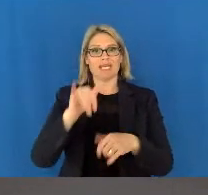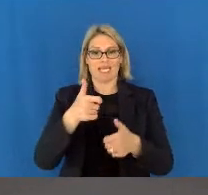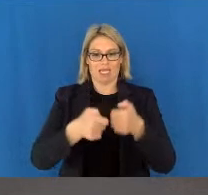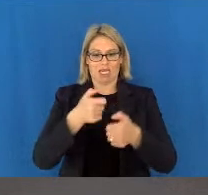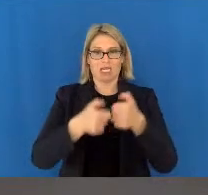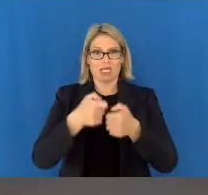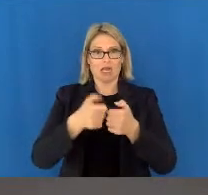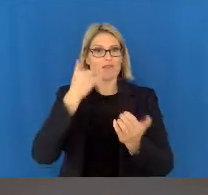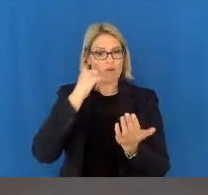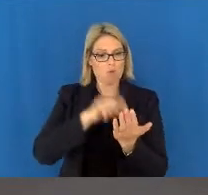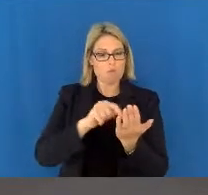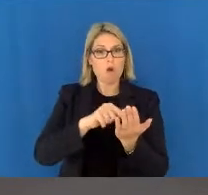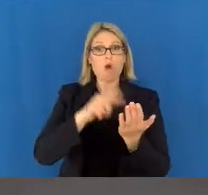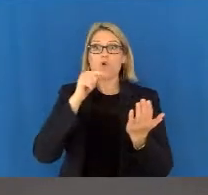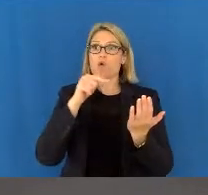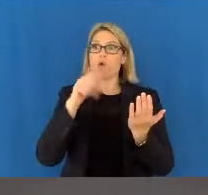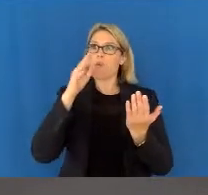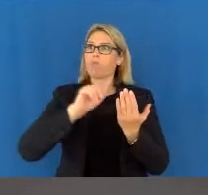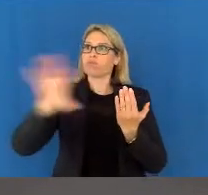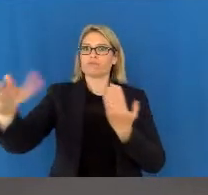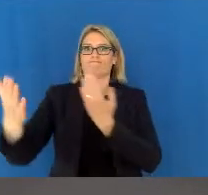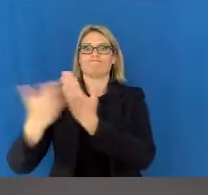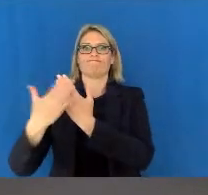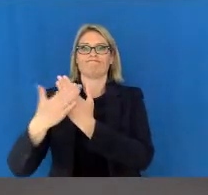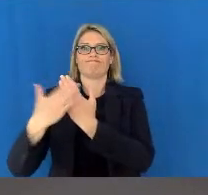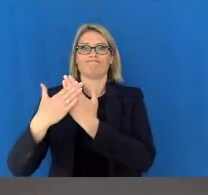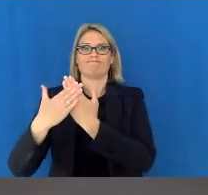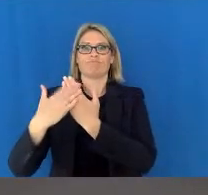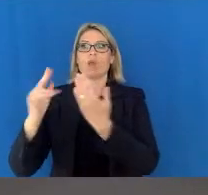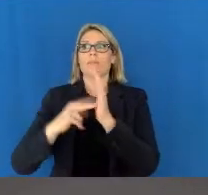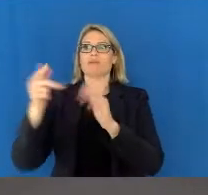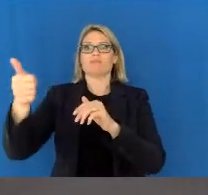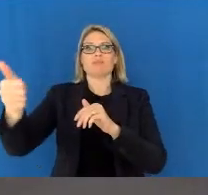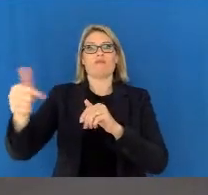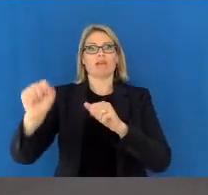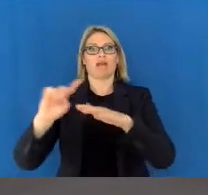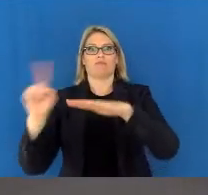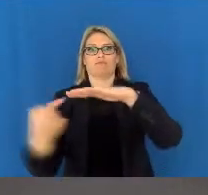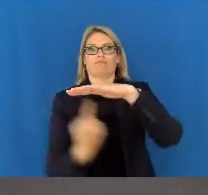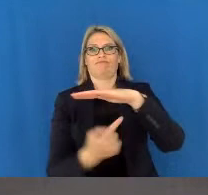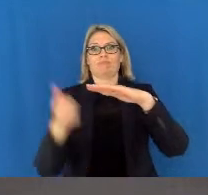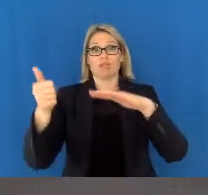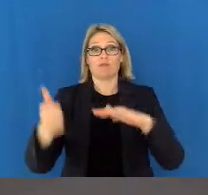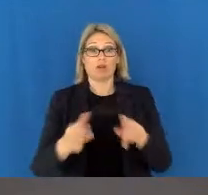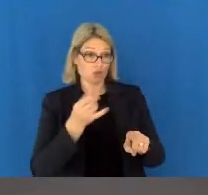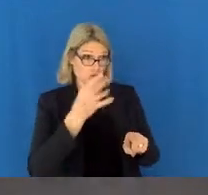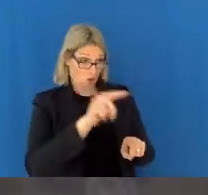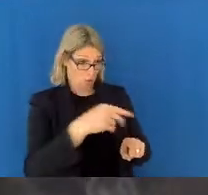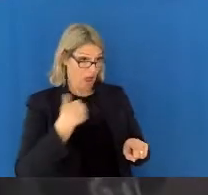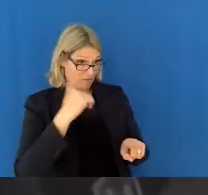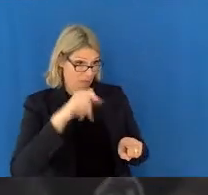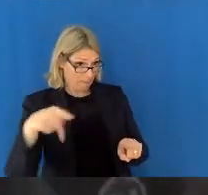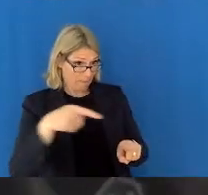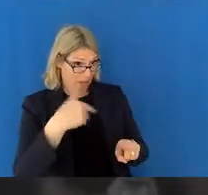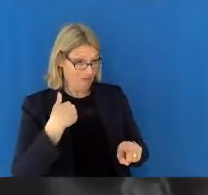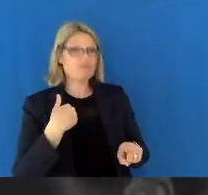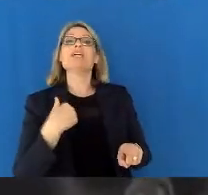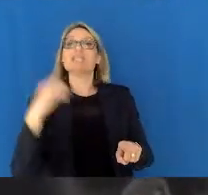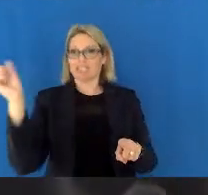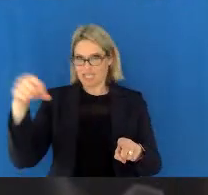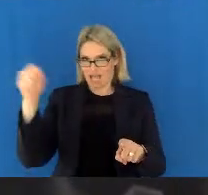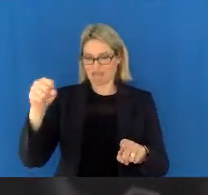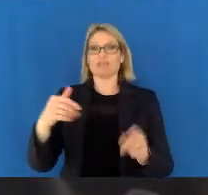others who have been near you can be notified so that they can self-isolate and get tested. John, do you have the app? Yes, I do.